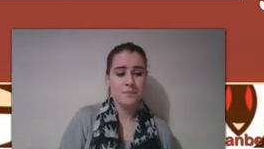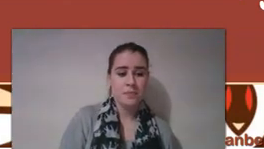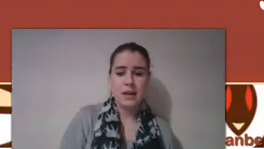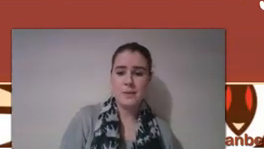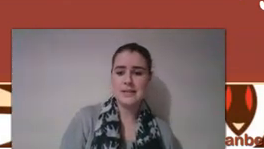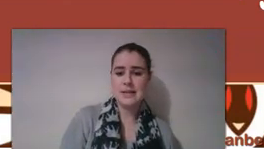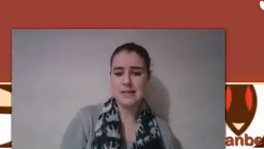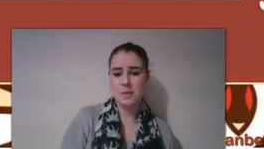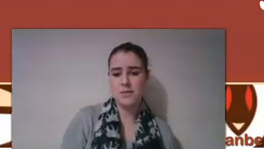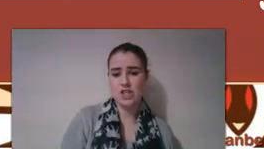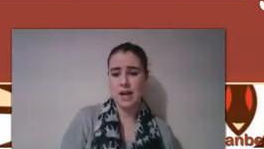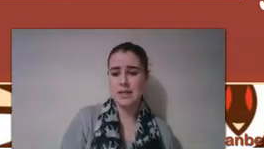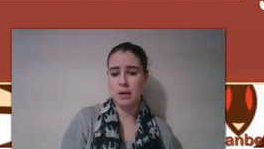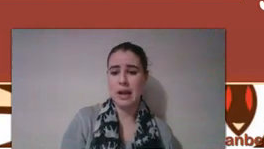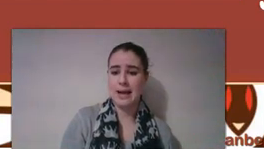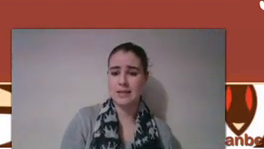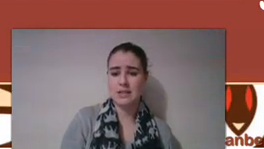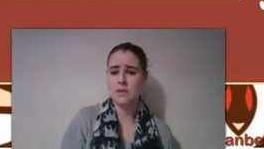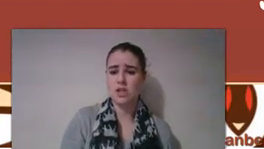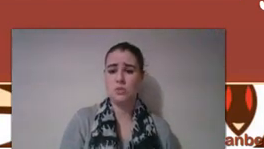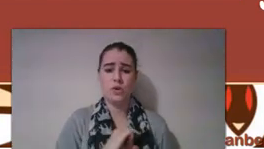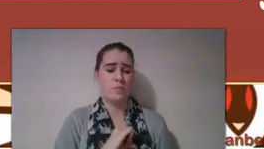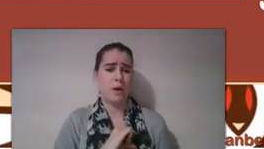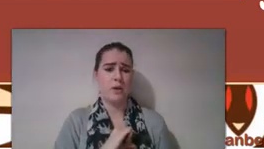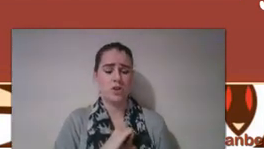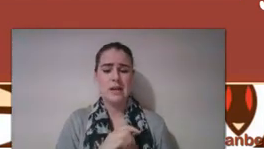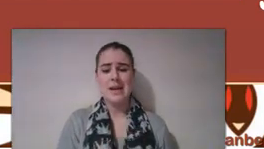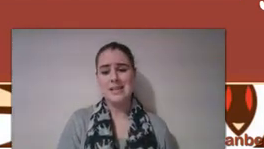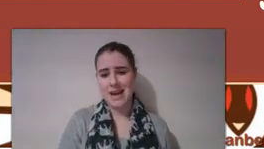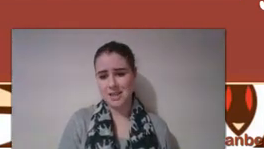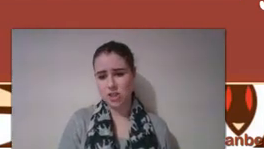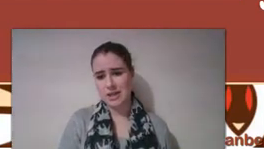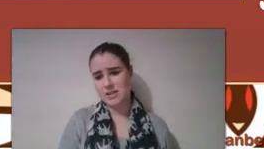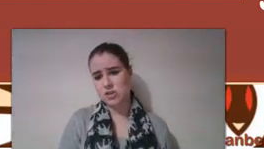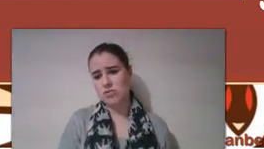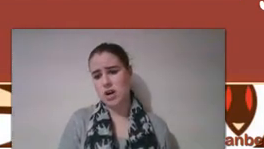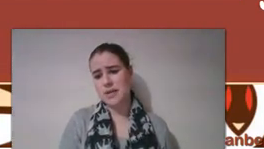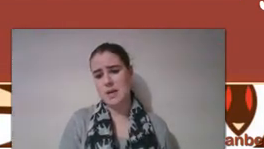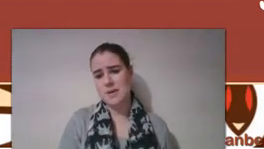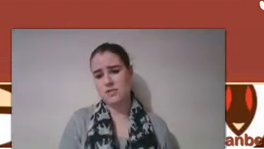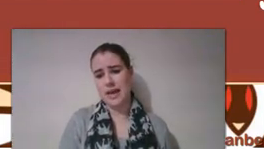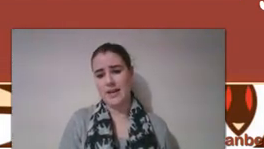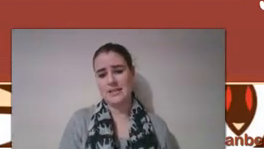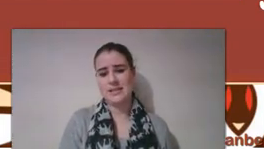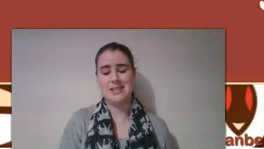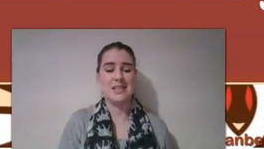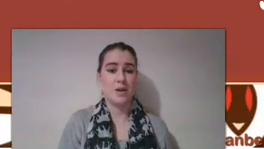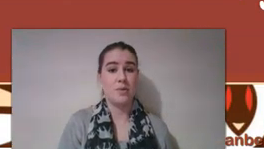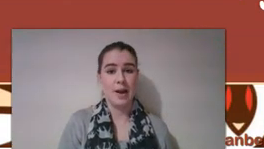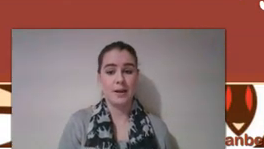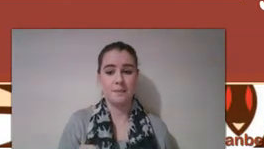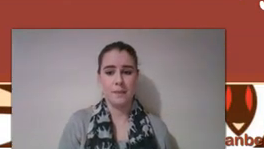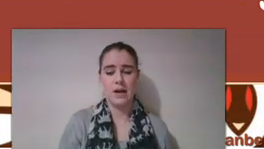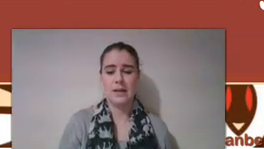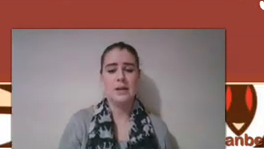not. And here we can see an example of a jade plaque. So this is actually worn as a brooch, and it's actually an inscribed image of a king that's sitting down